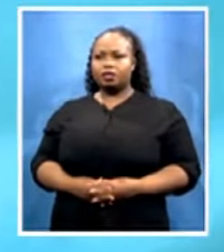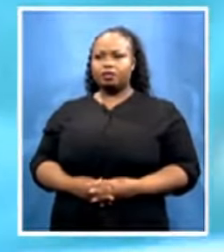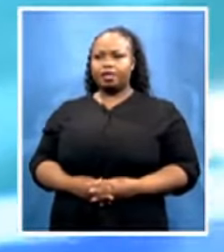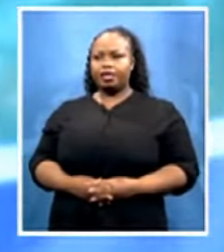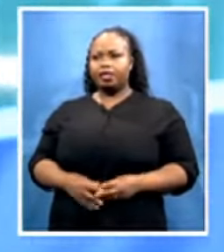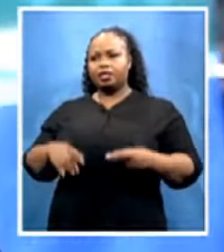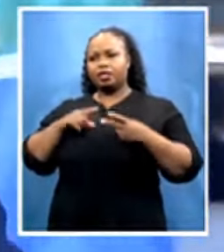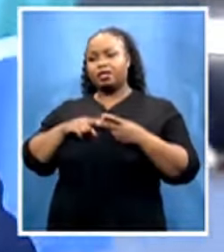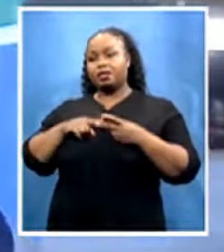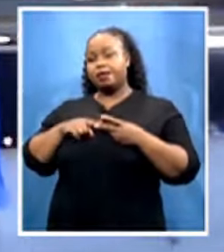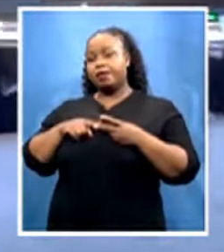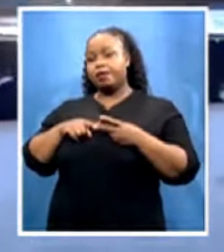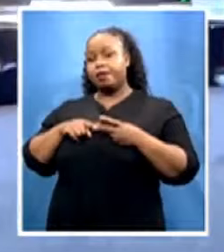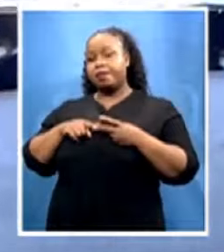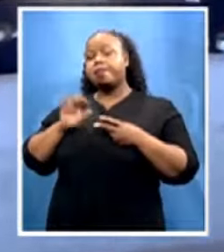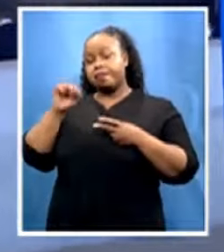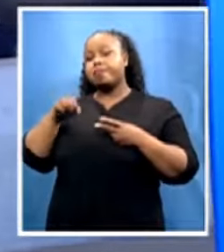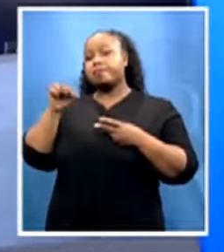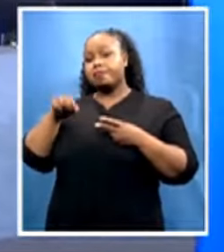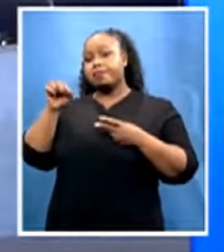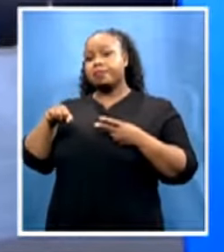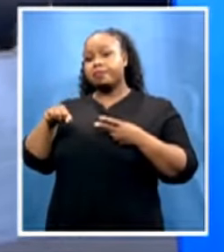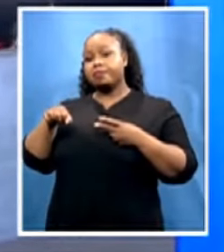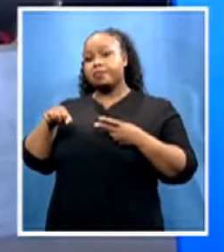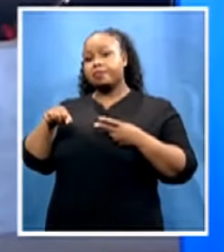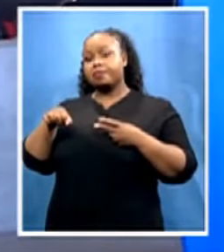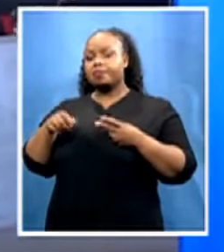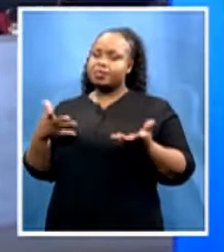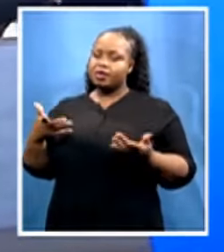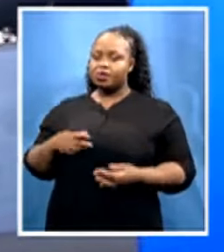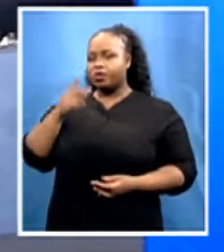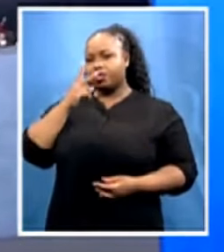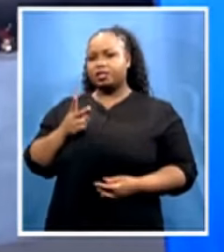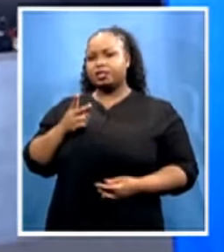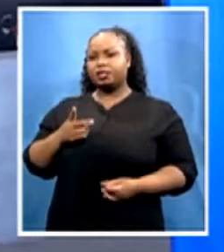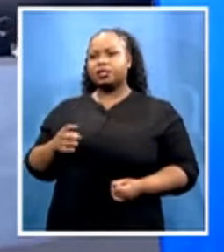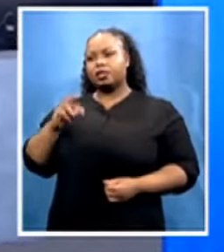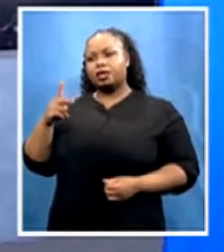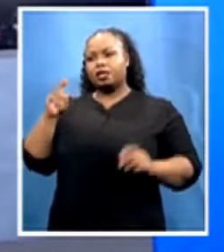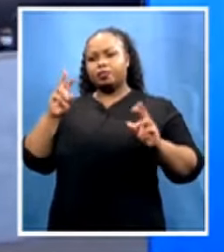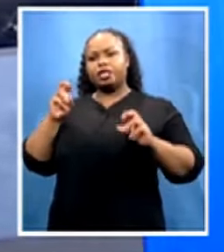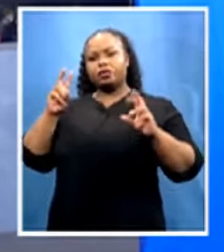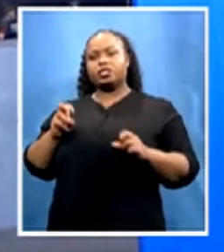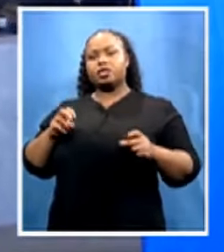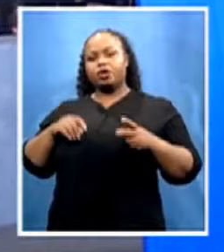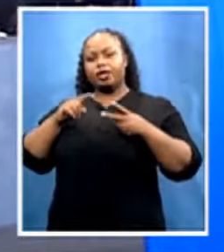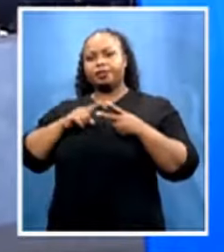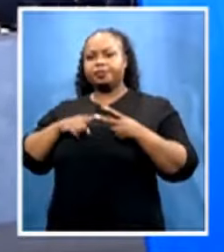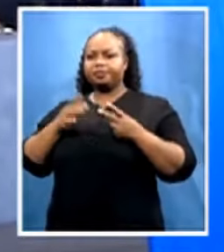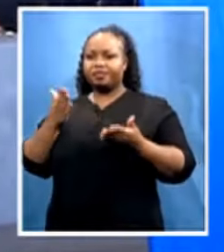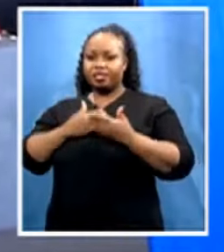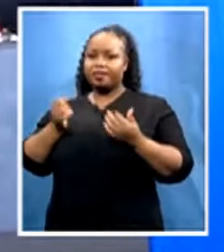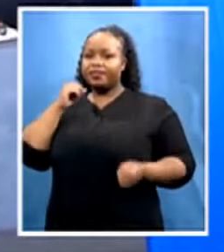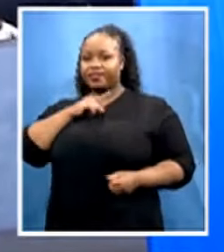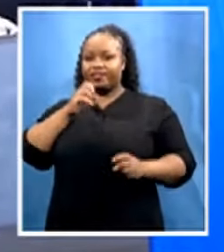Yeah, and Blaine, there have been issues as well. Other people cheating the system, as I mentioned earlier on, and this has